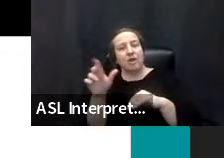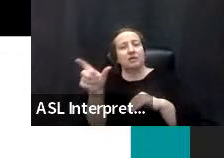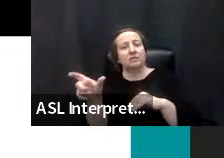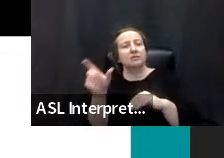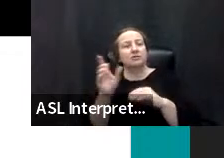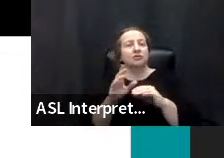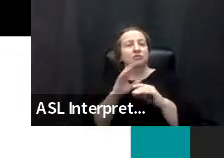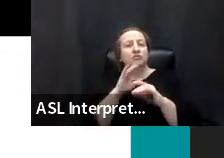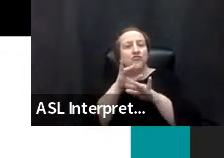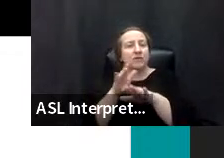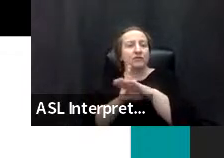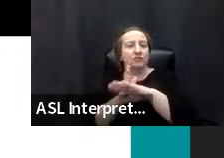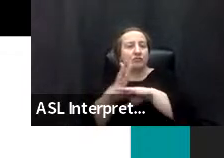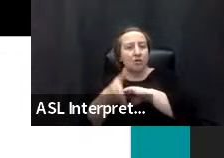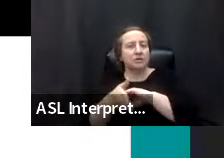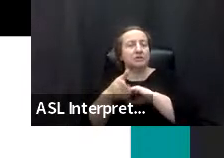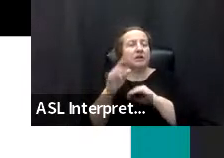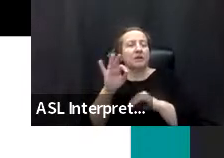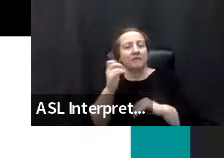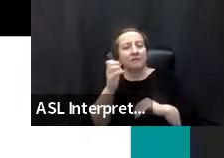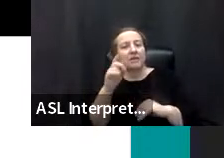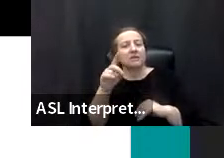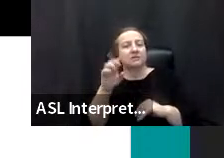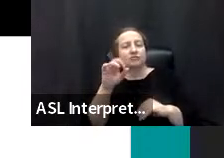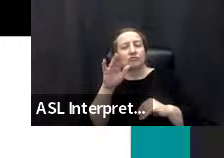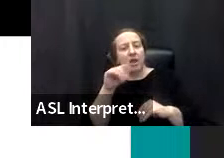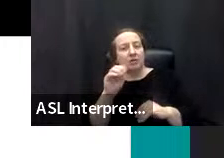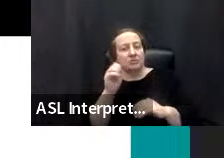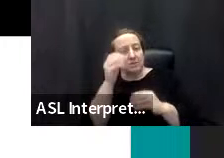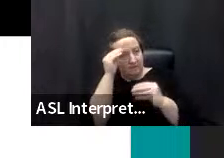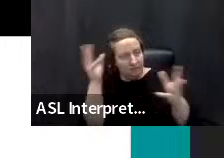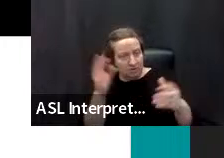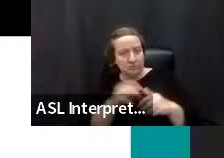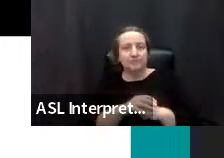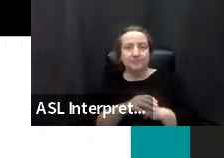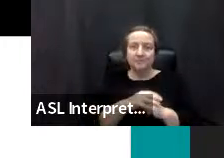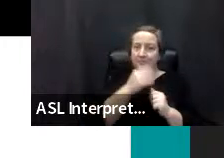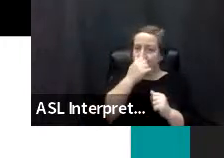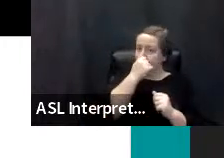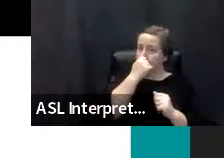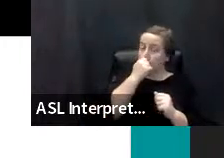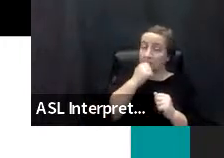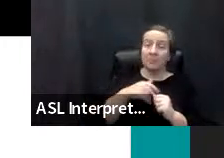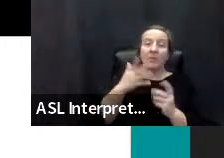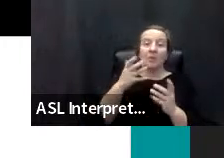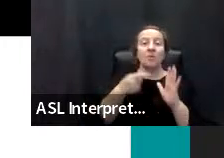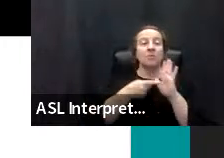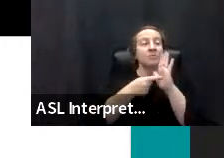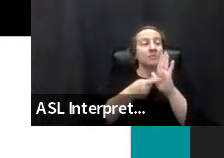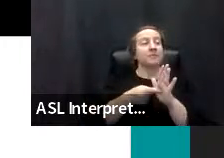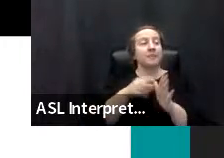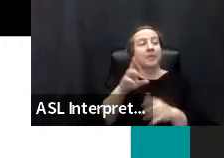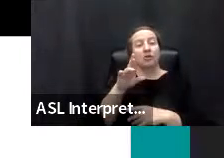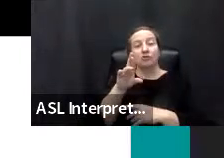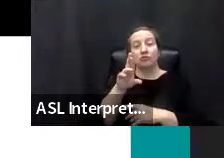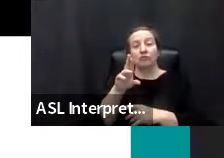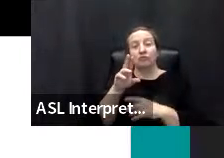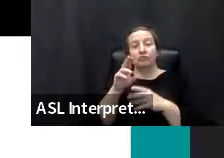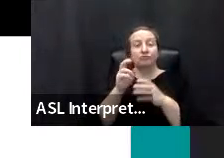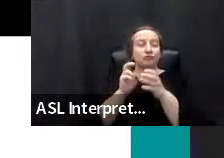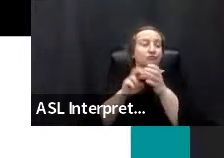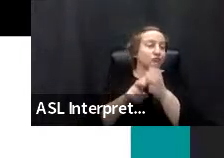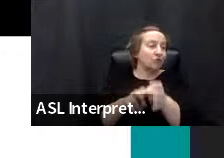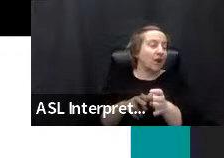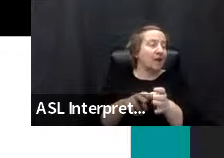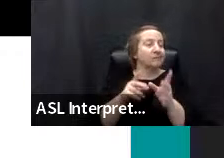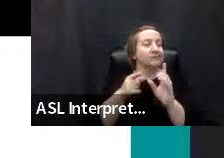crossing fixed route information. Perfect. So just kind of wanted to point out the kind of the routes that exist today. So we've got